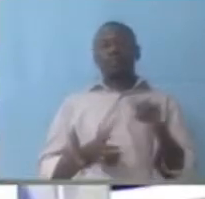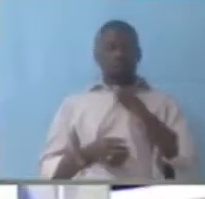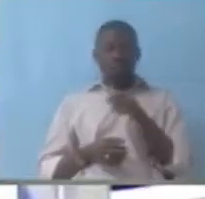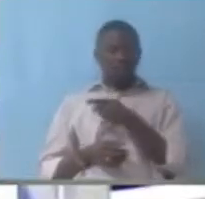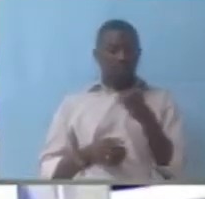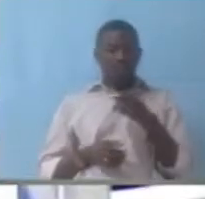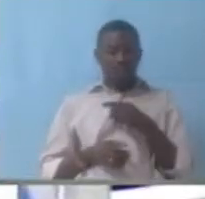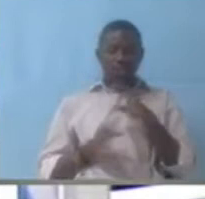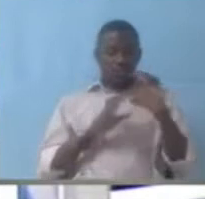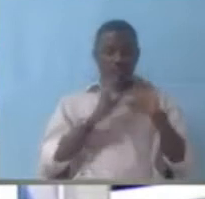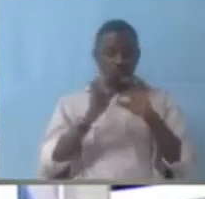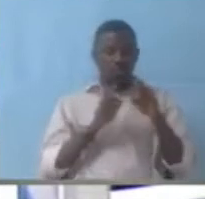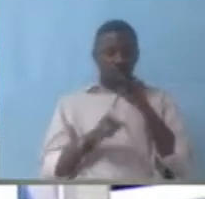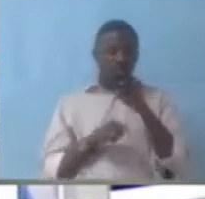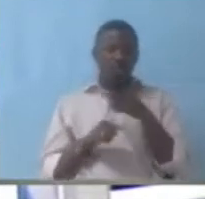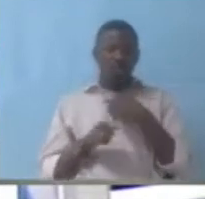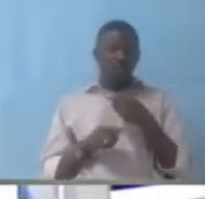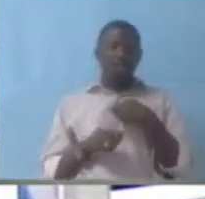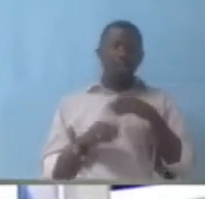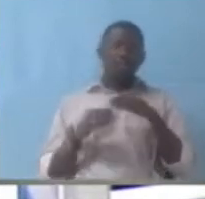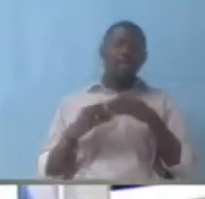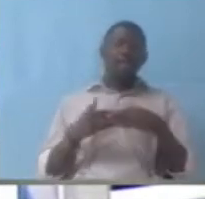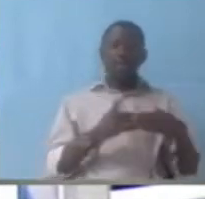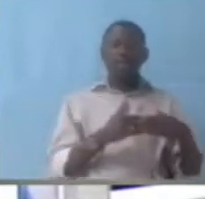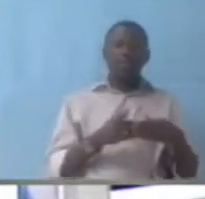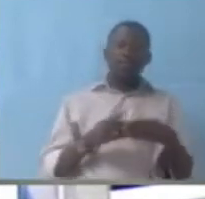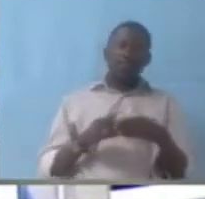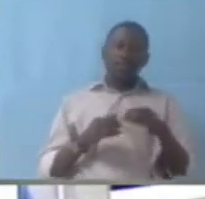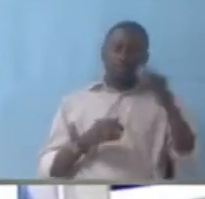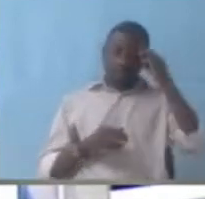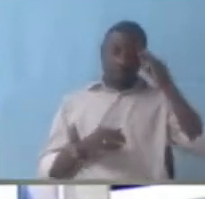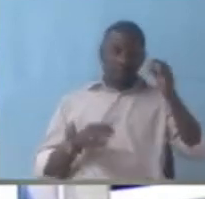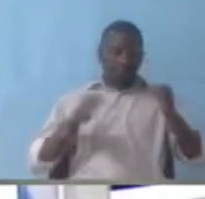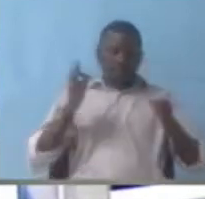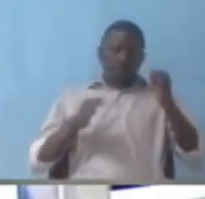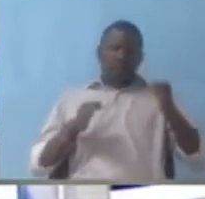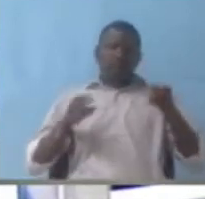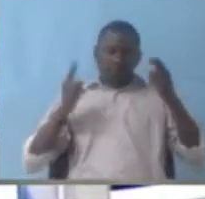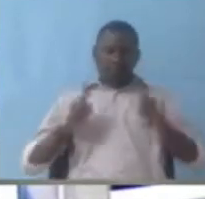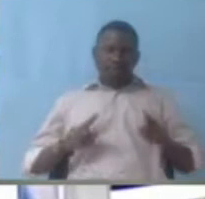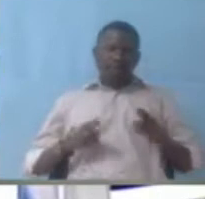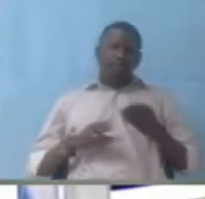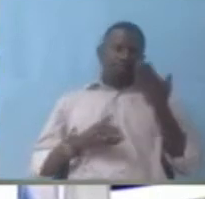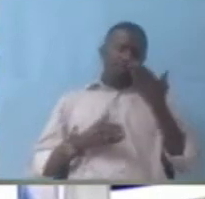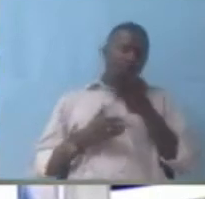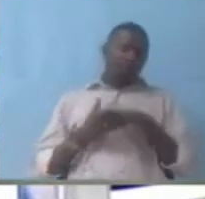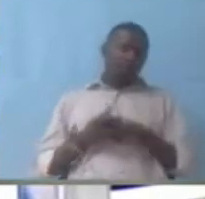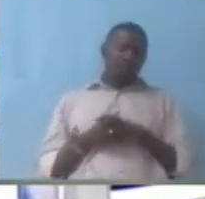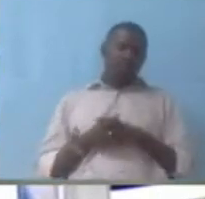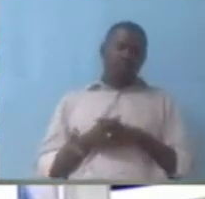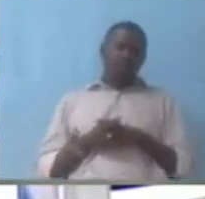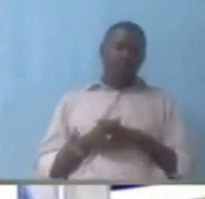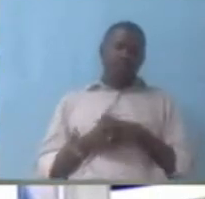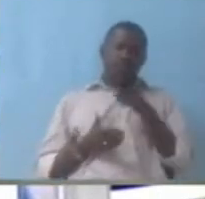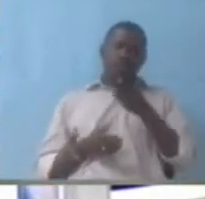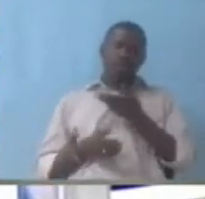acting attorney general and we law hamen ko wolu nyinga ni law ferol nyimem be to yo be foende ne tumala men eta mun attorney general ya be karfari telamanu he had